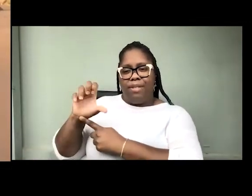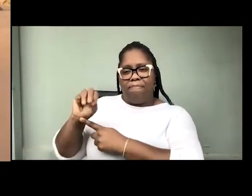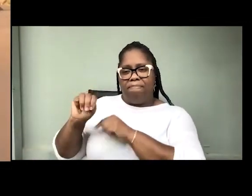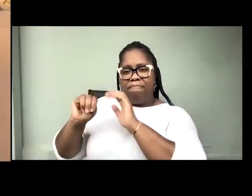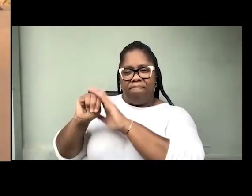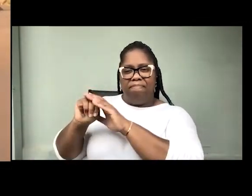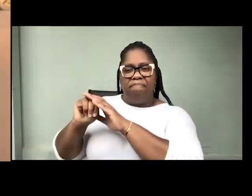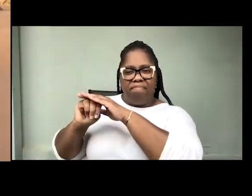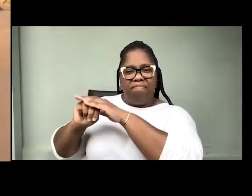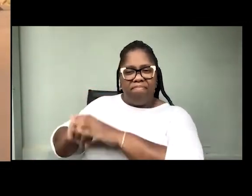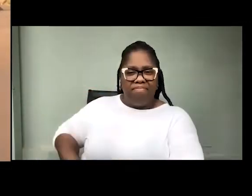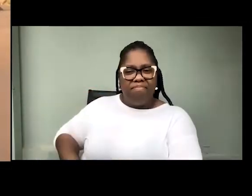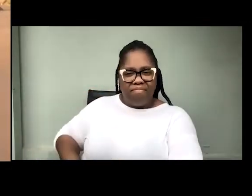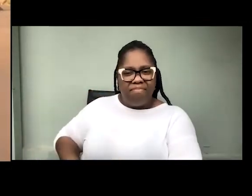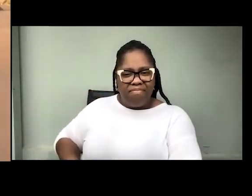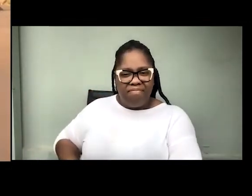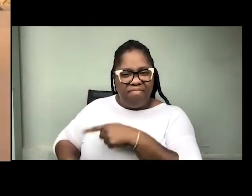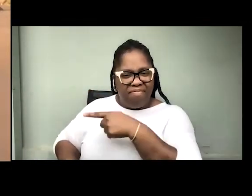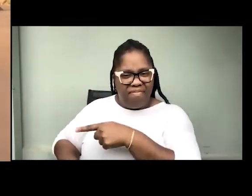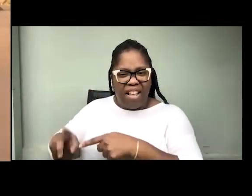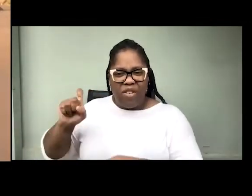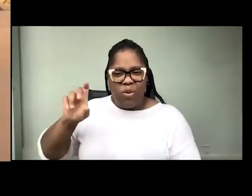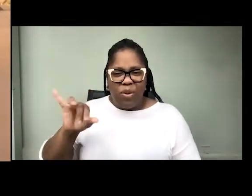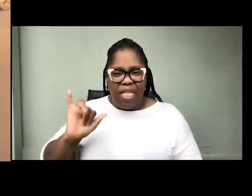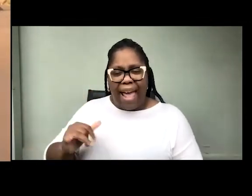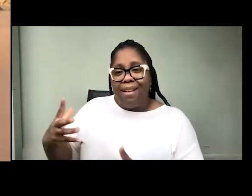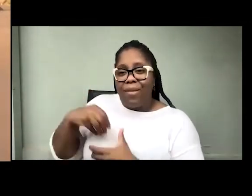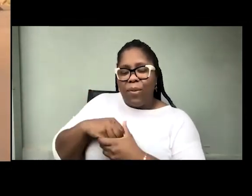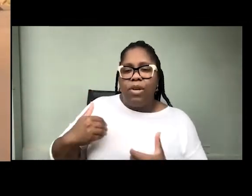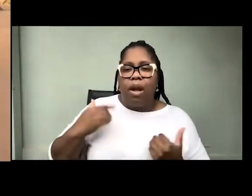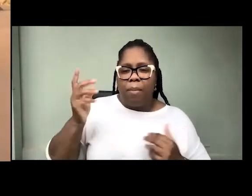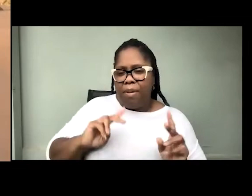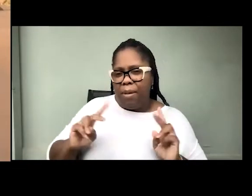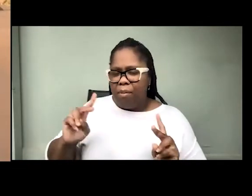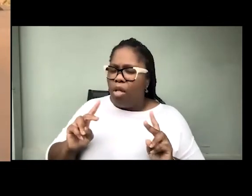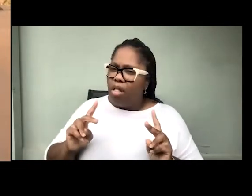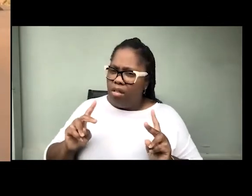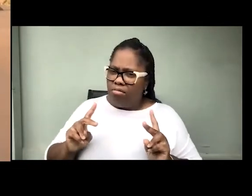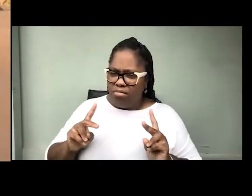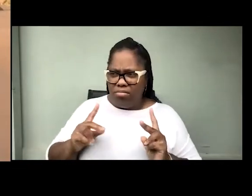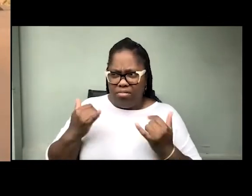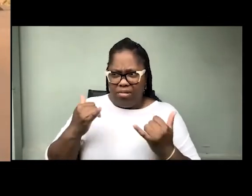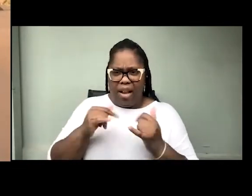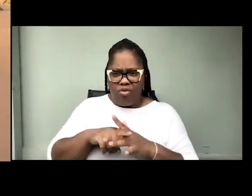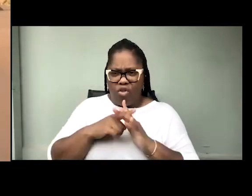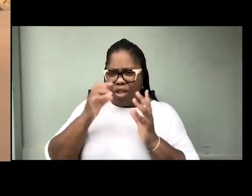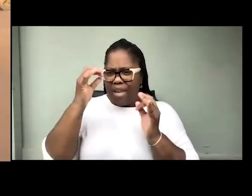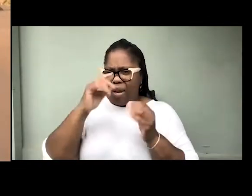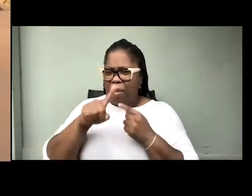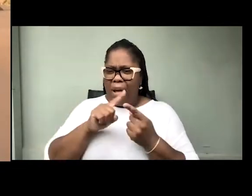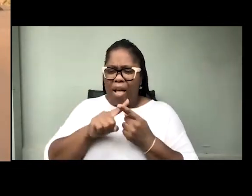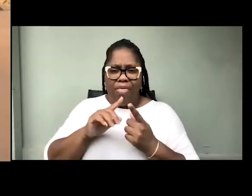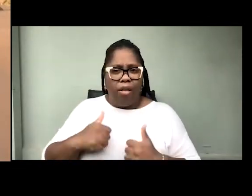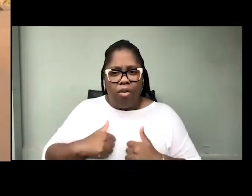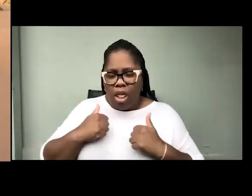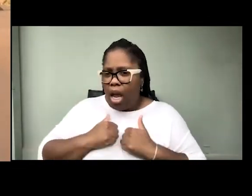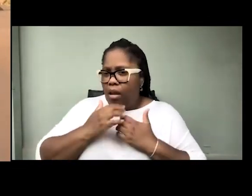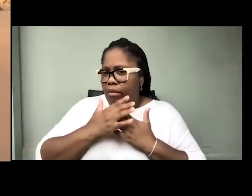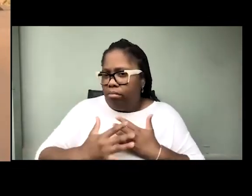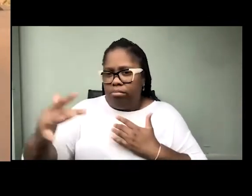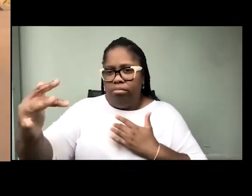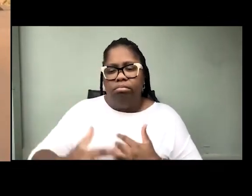sort of open the door to including younger folks and getting them to start thinking about their whole life course, their